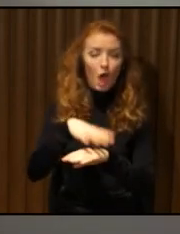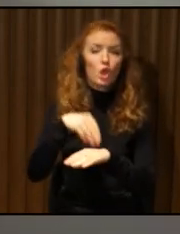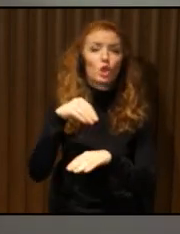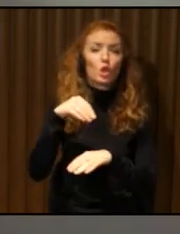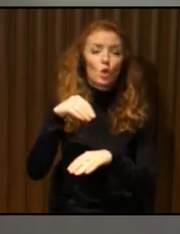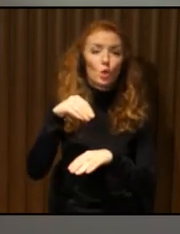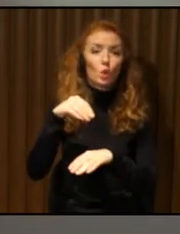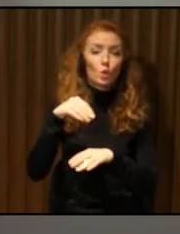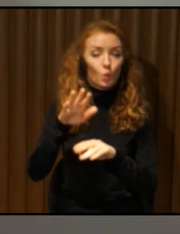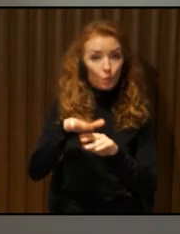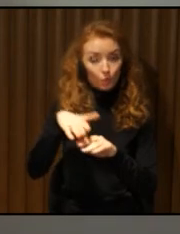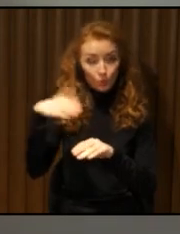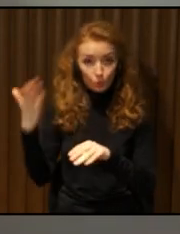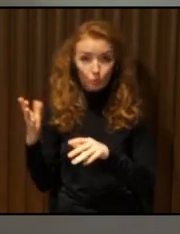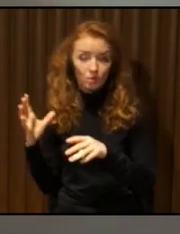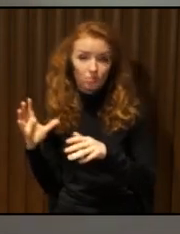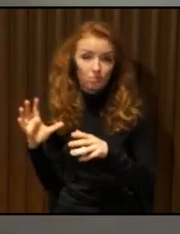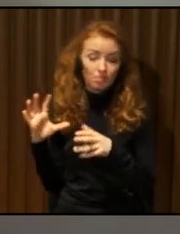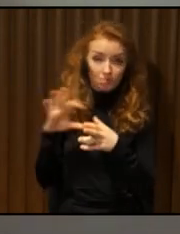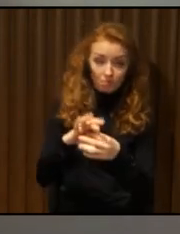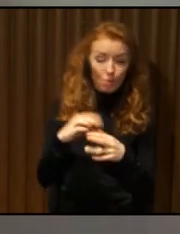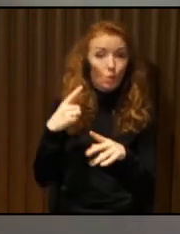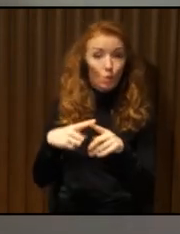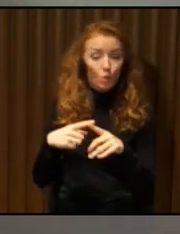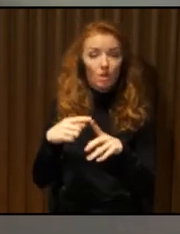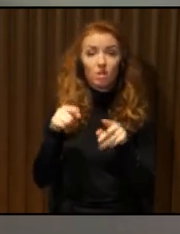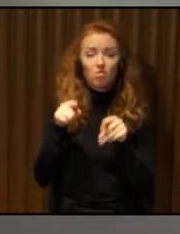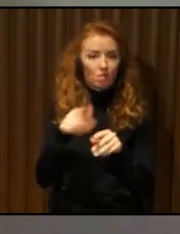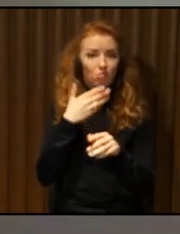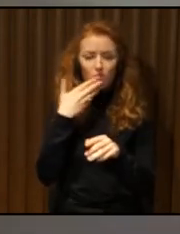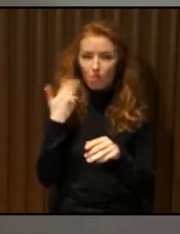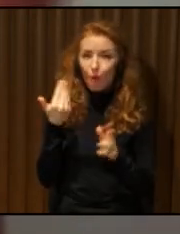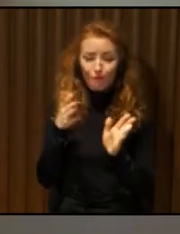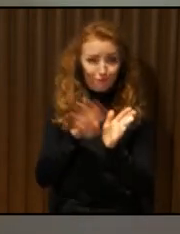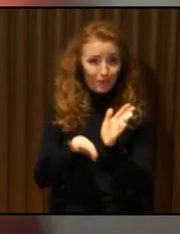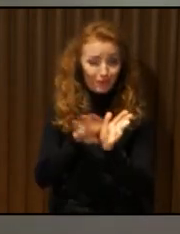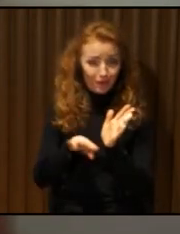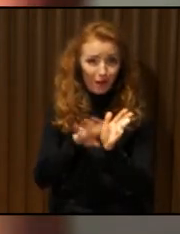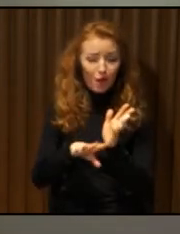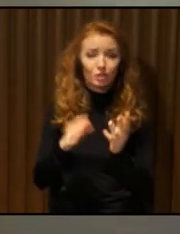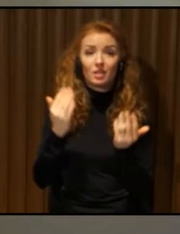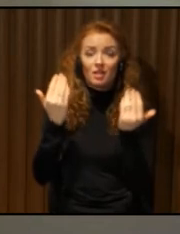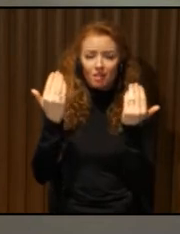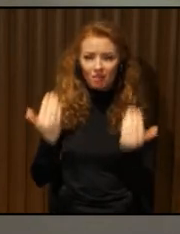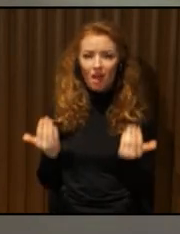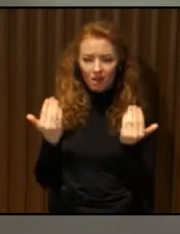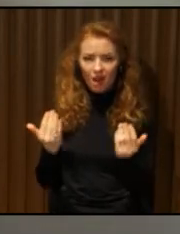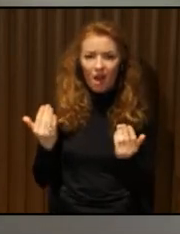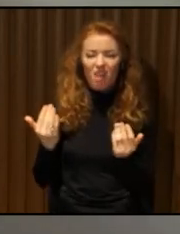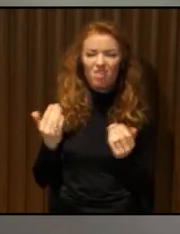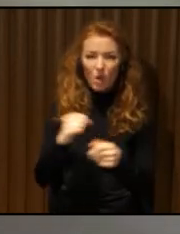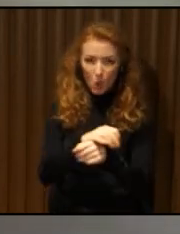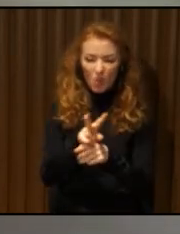these products by themselves. It's a hard ride, especially with COVID that stopped everything and the whole world went crazy.